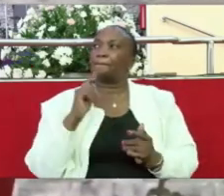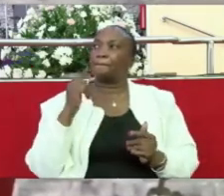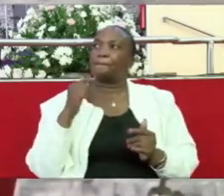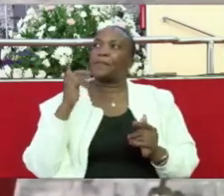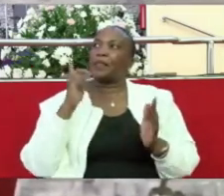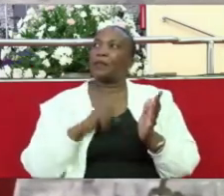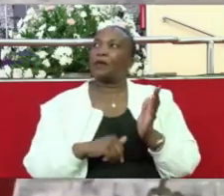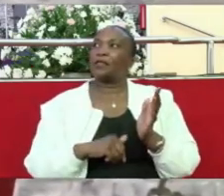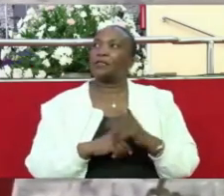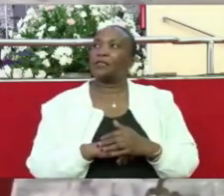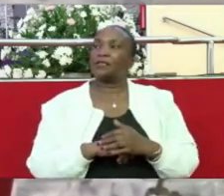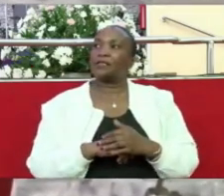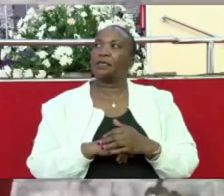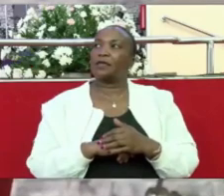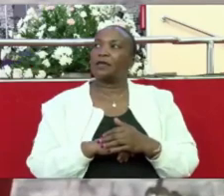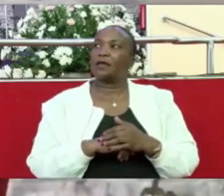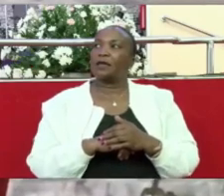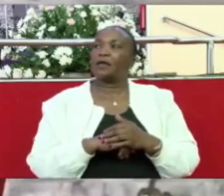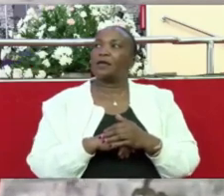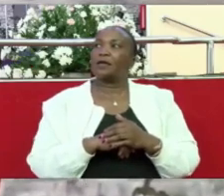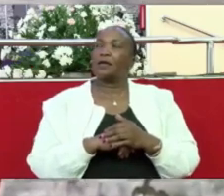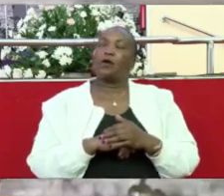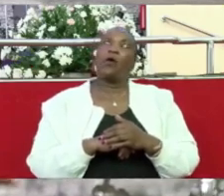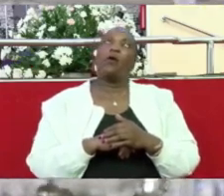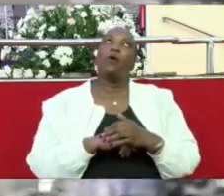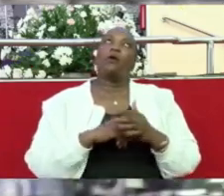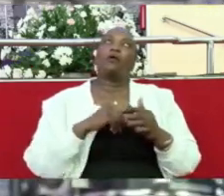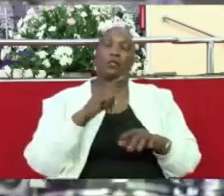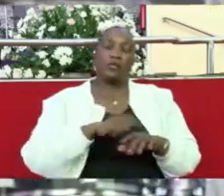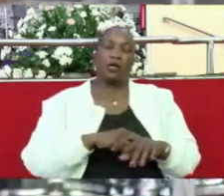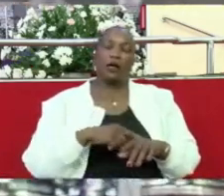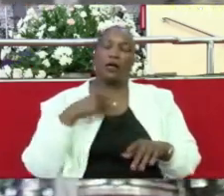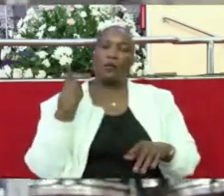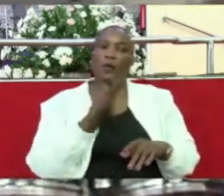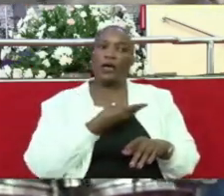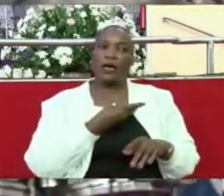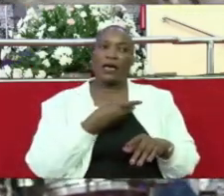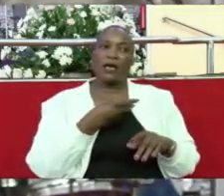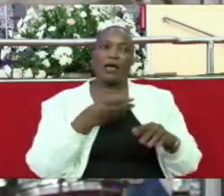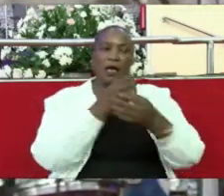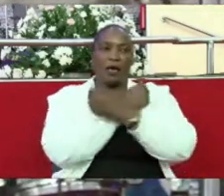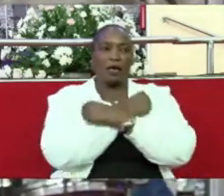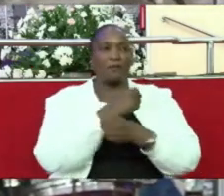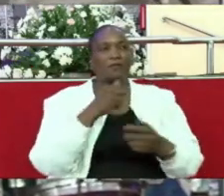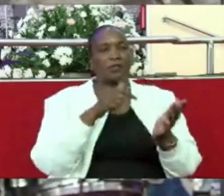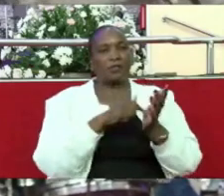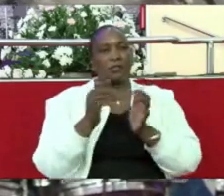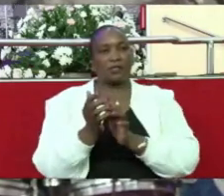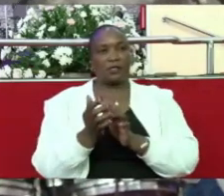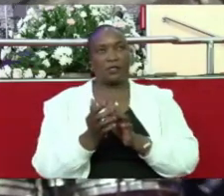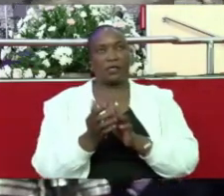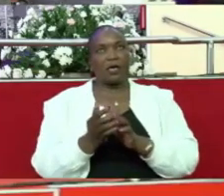That when we love Jesus, Jesus speaking, he says, I will tell my Father, and me and my